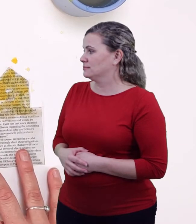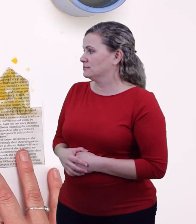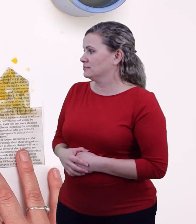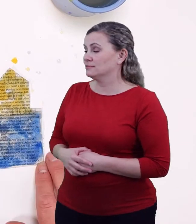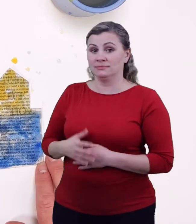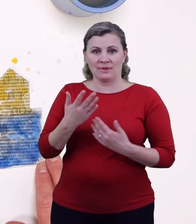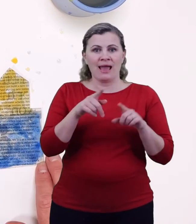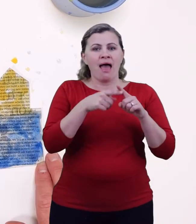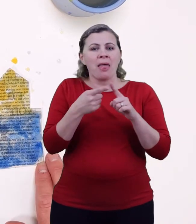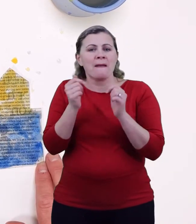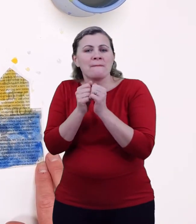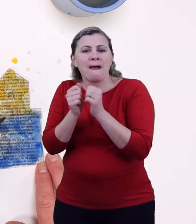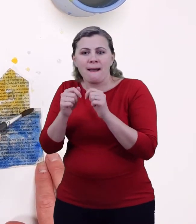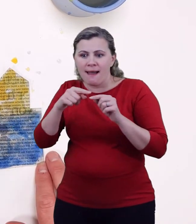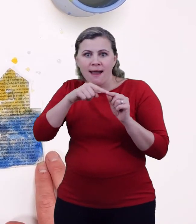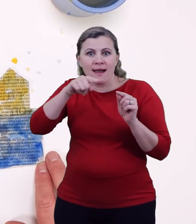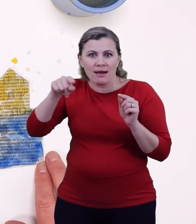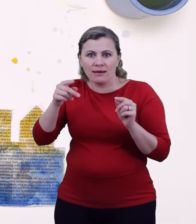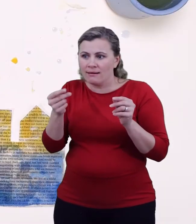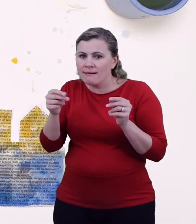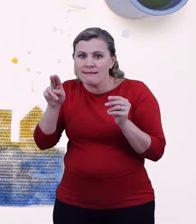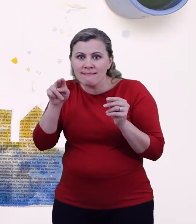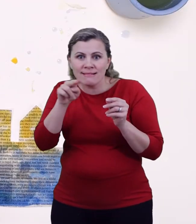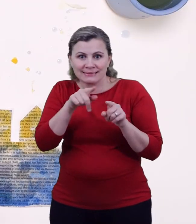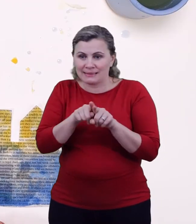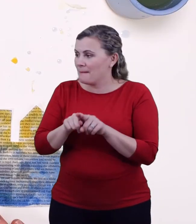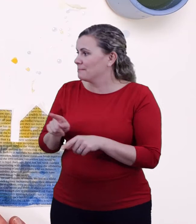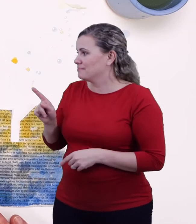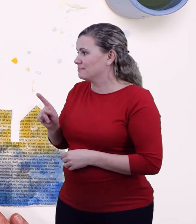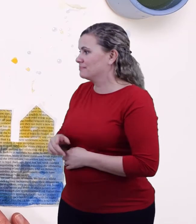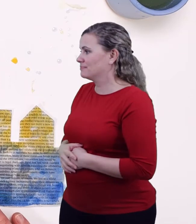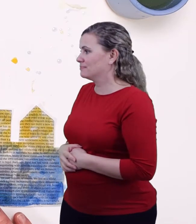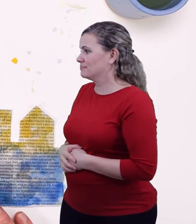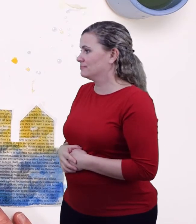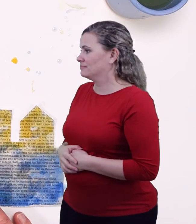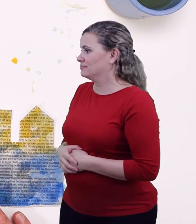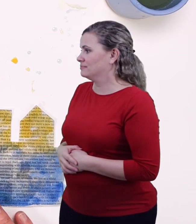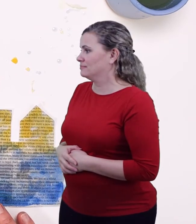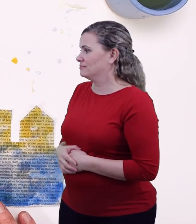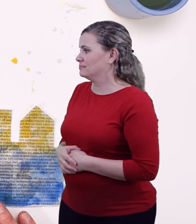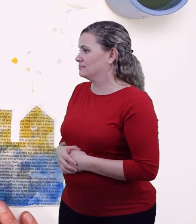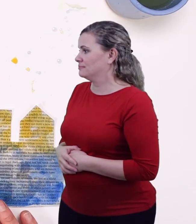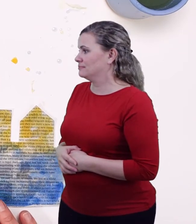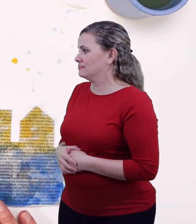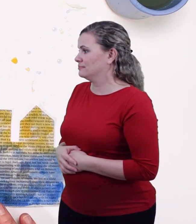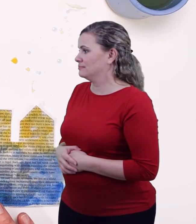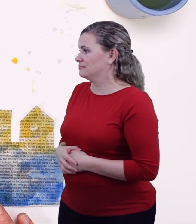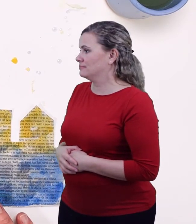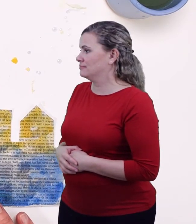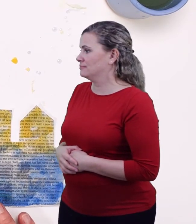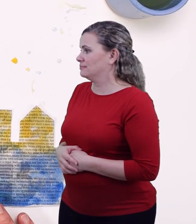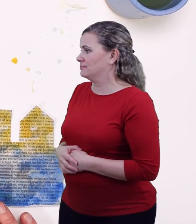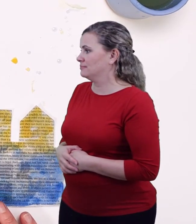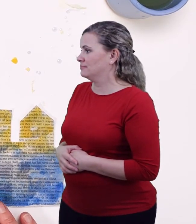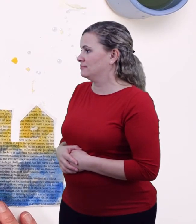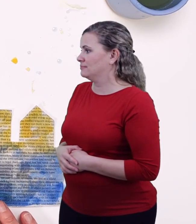foreground newspaper buildings. You could also add a few small yellow strokes of paint to your foreground. These